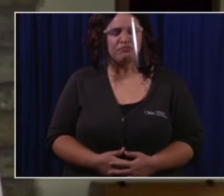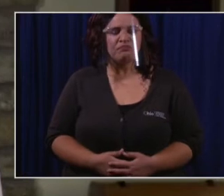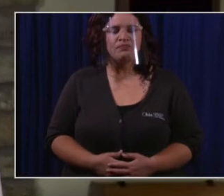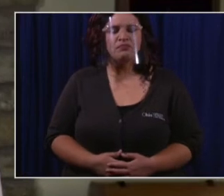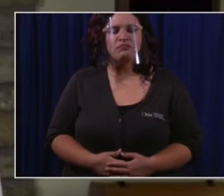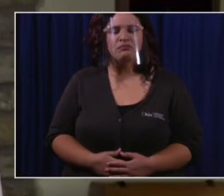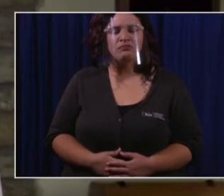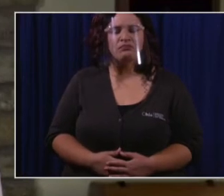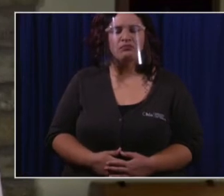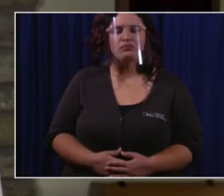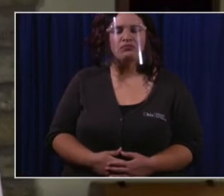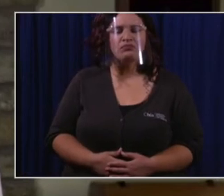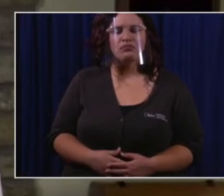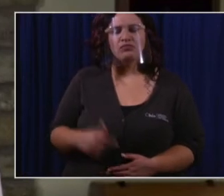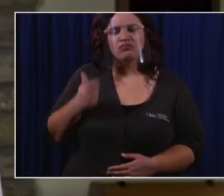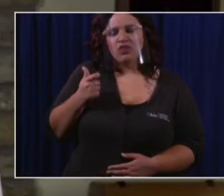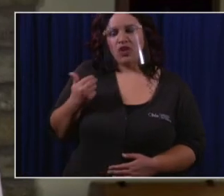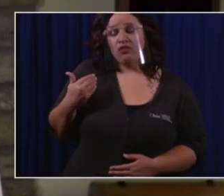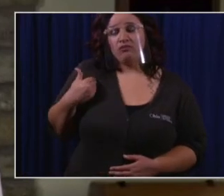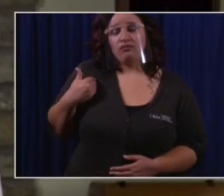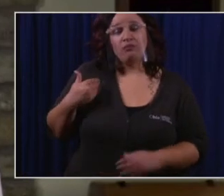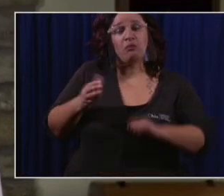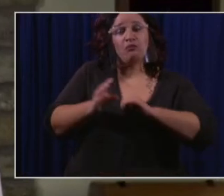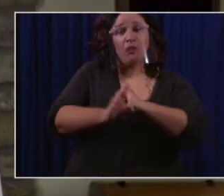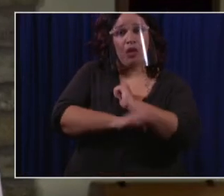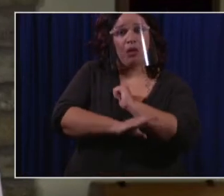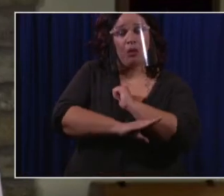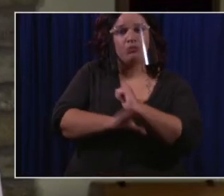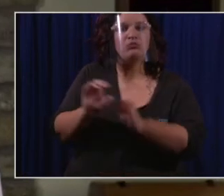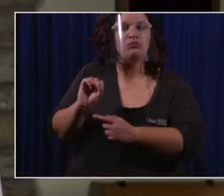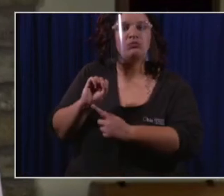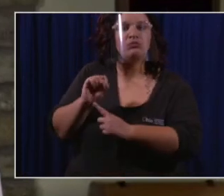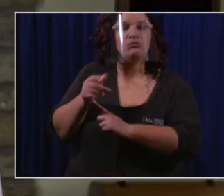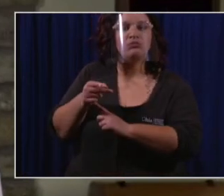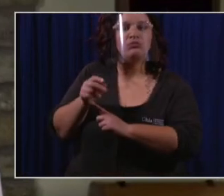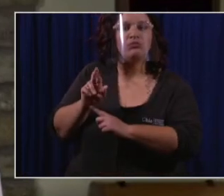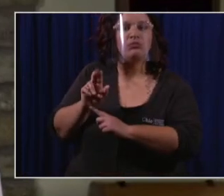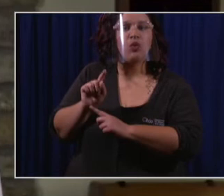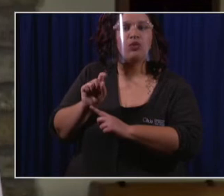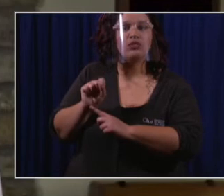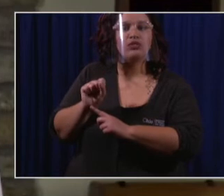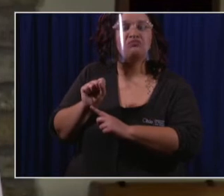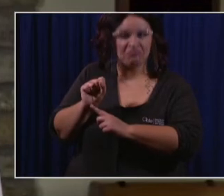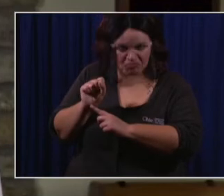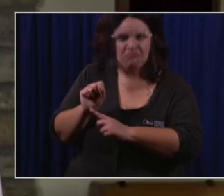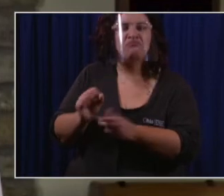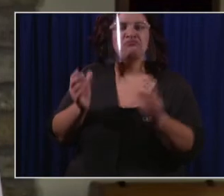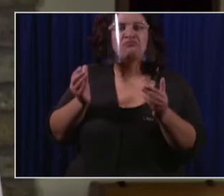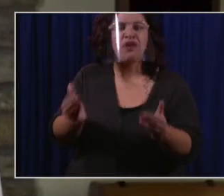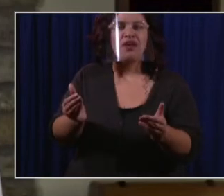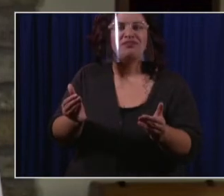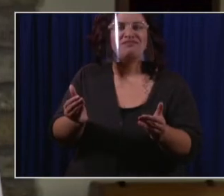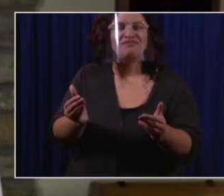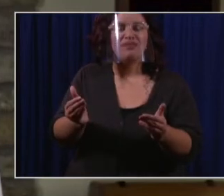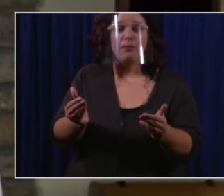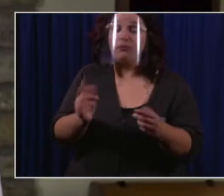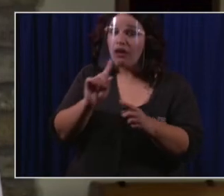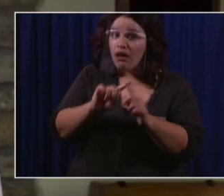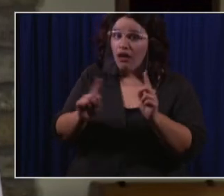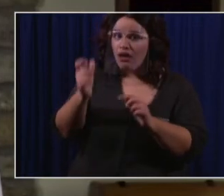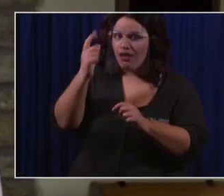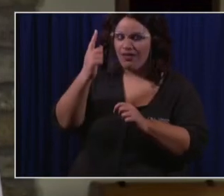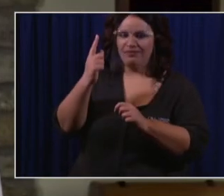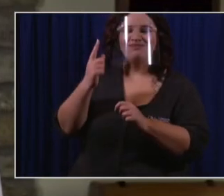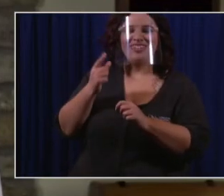This fall, when you opened up sports, you said everybody needs to be held accountable. But we've learned that almost half the schools